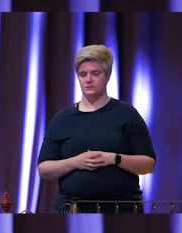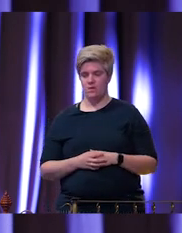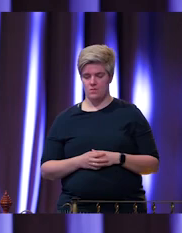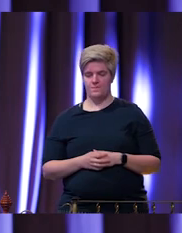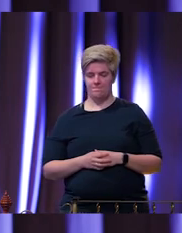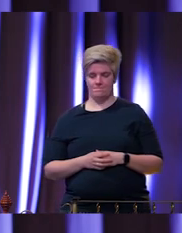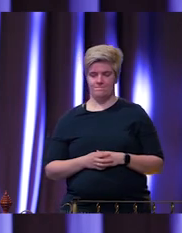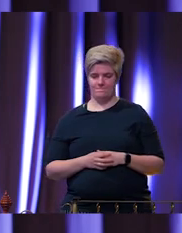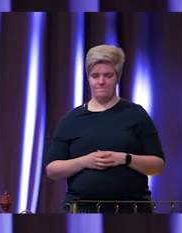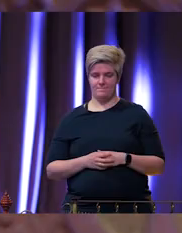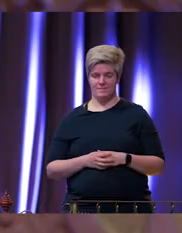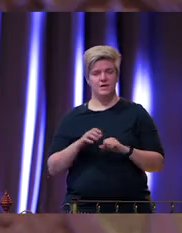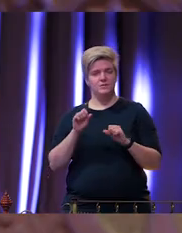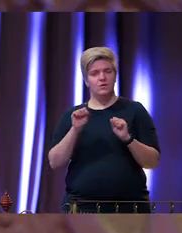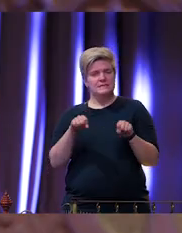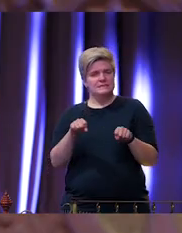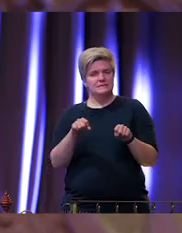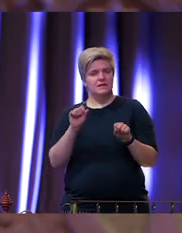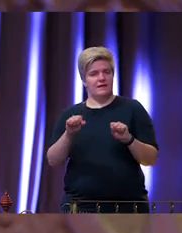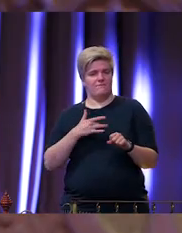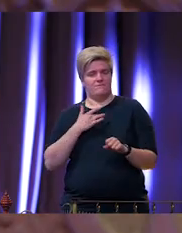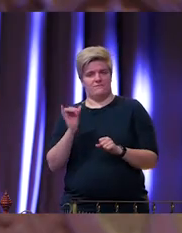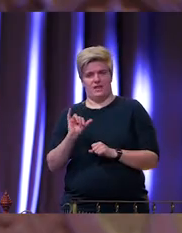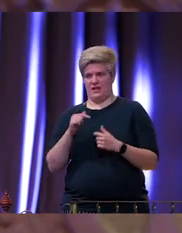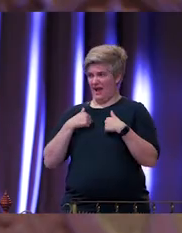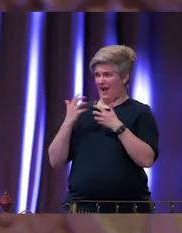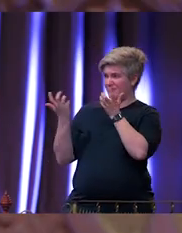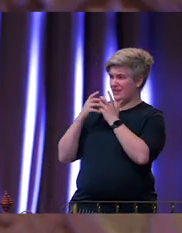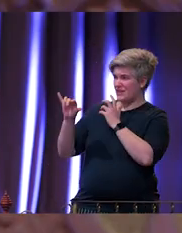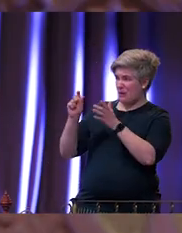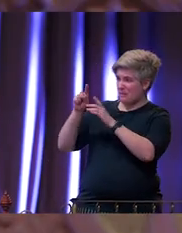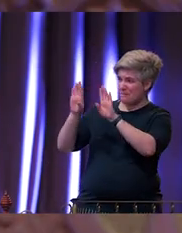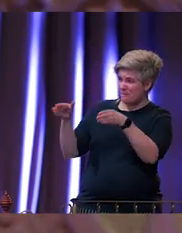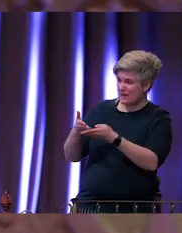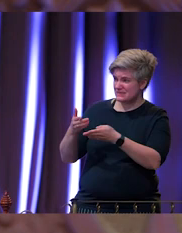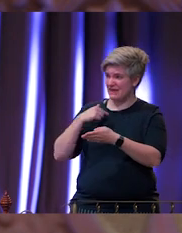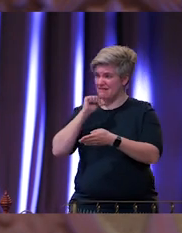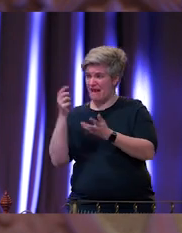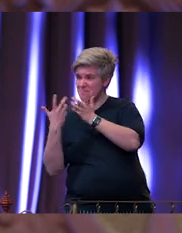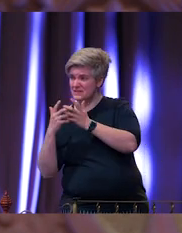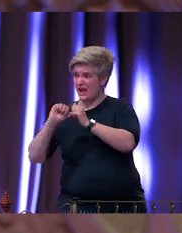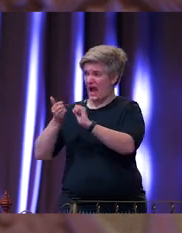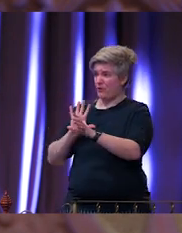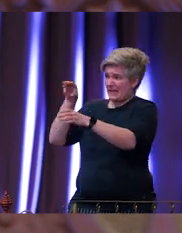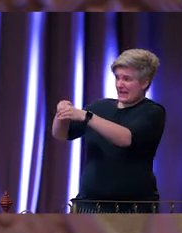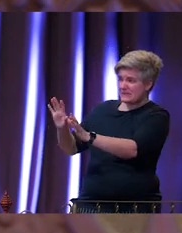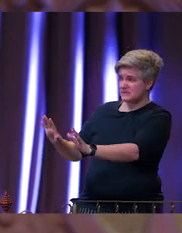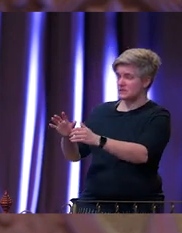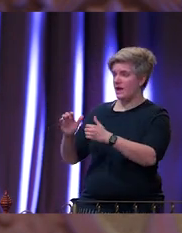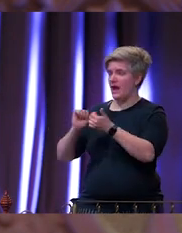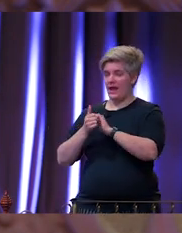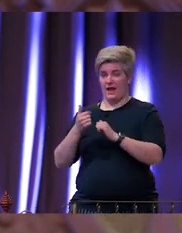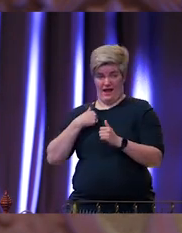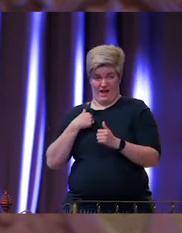though it can feel like, do I fit in the box? Do I not fit in the box? How do I get in the box? Have I ever been